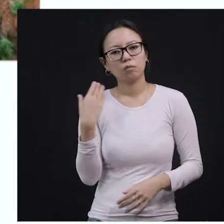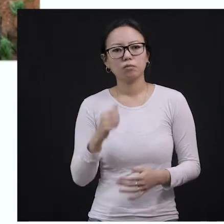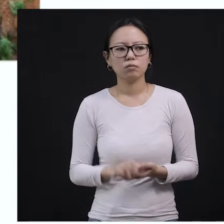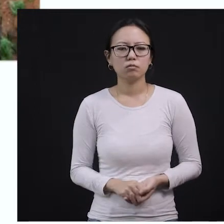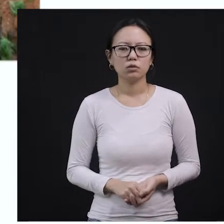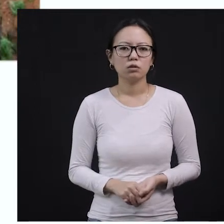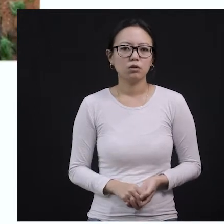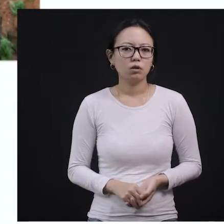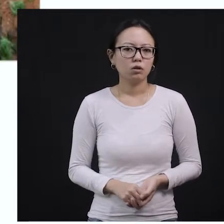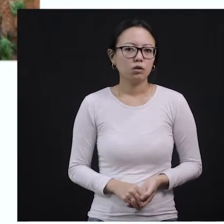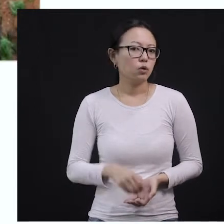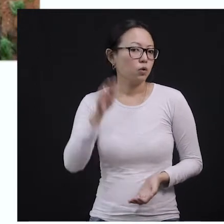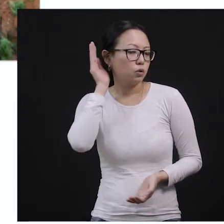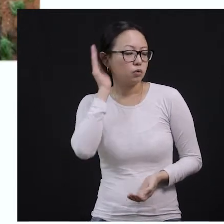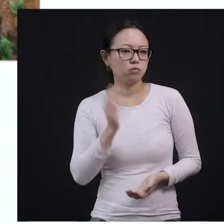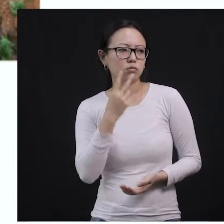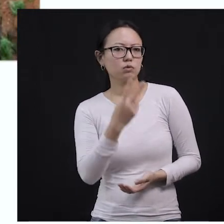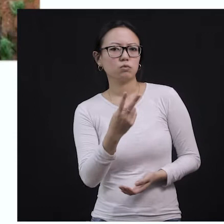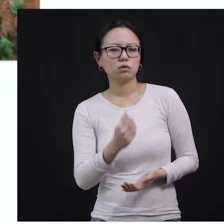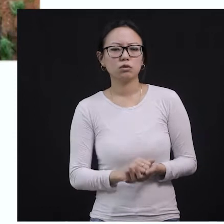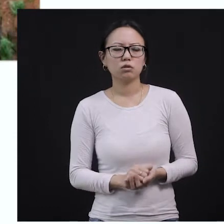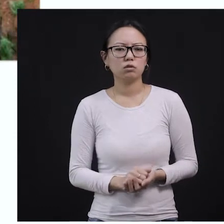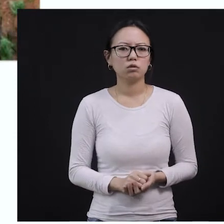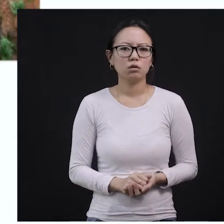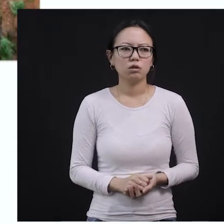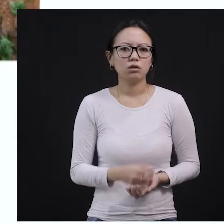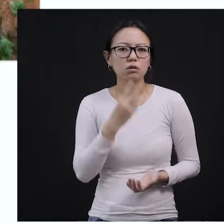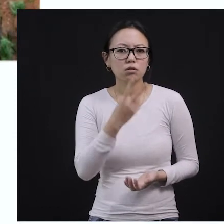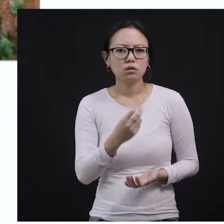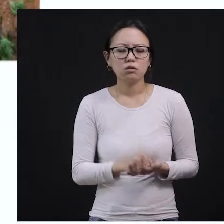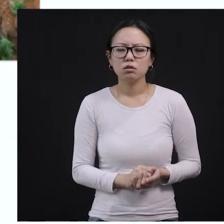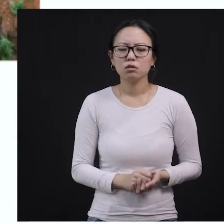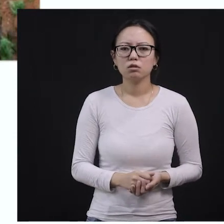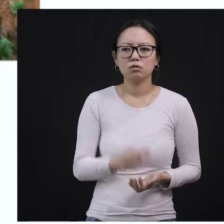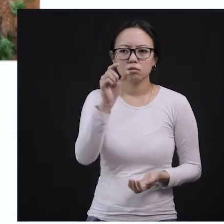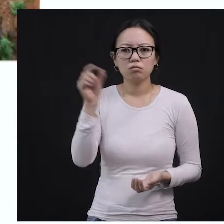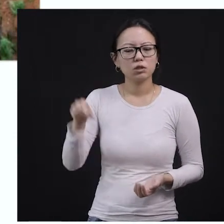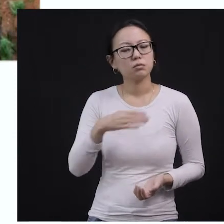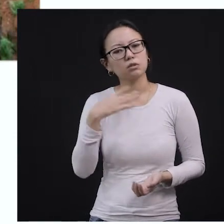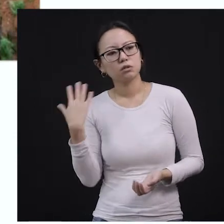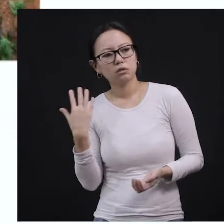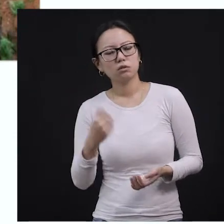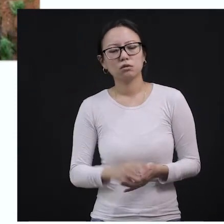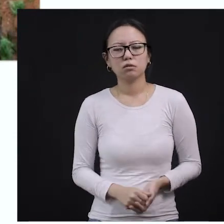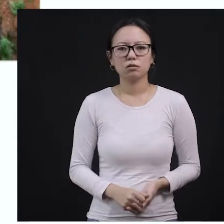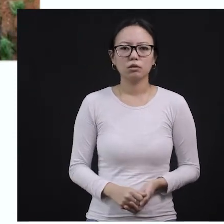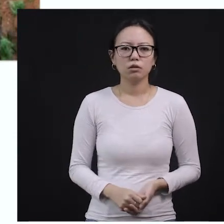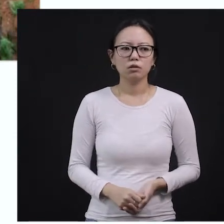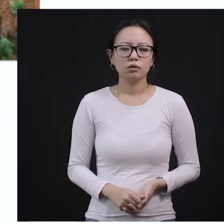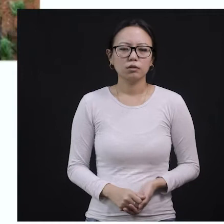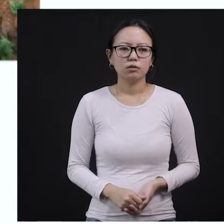people have died because of the landslides. All right. So whenever landslides are extreme, then it also causes